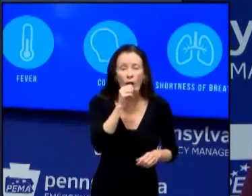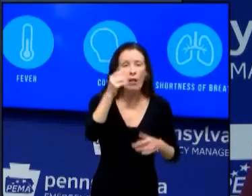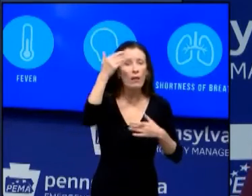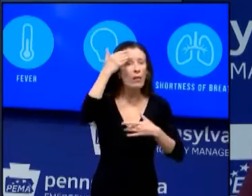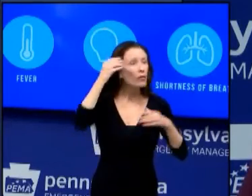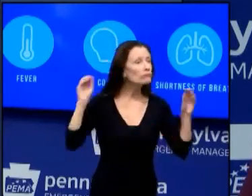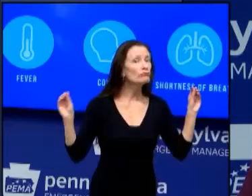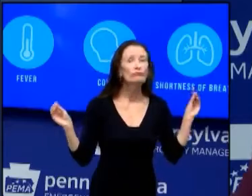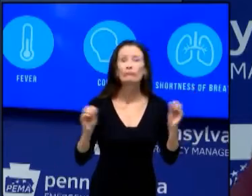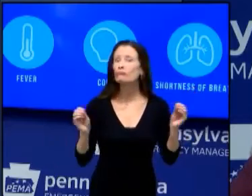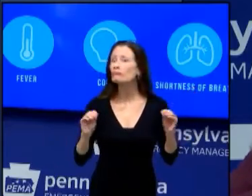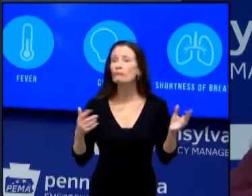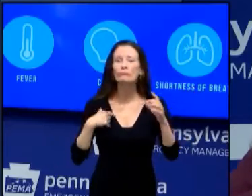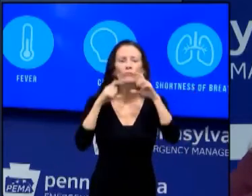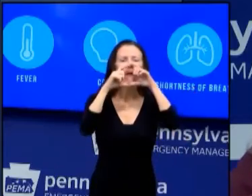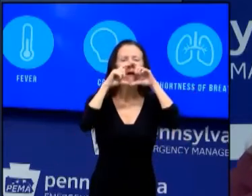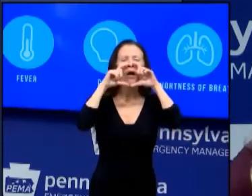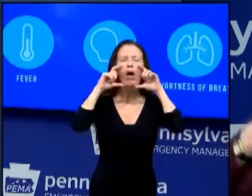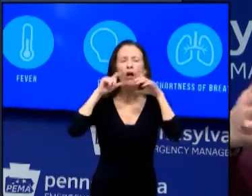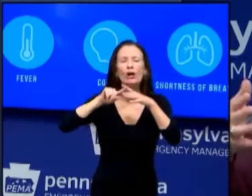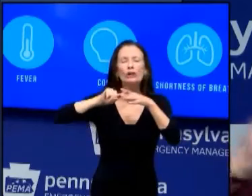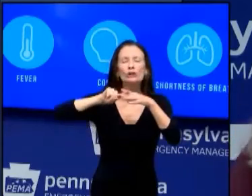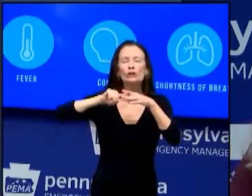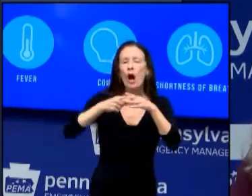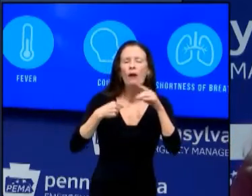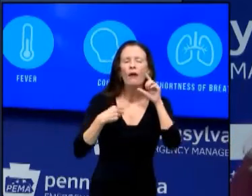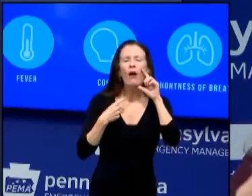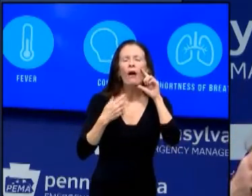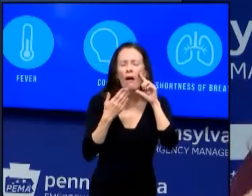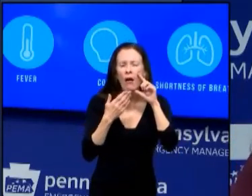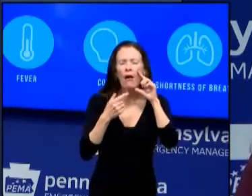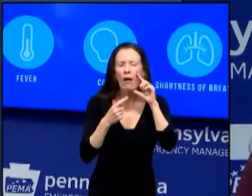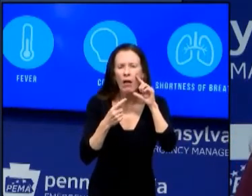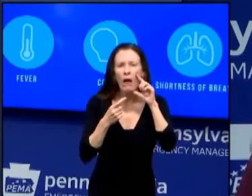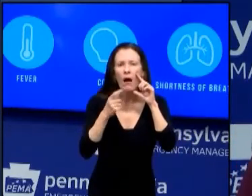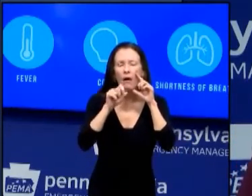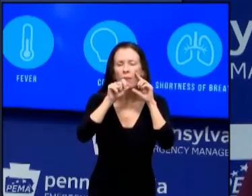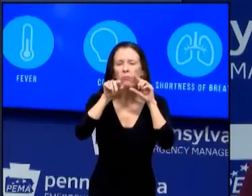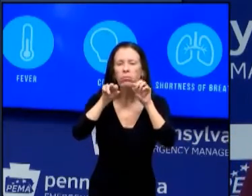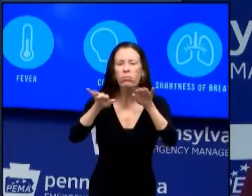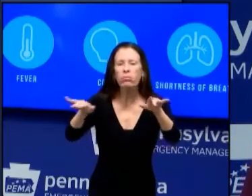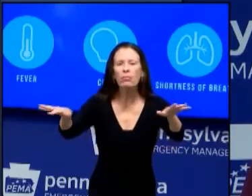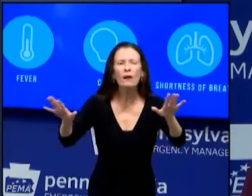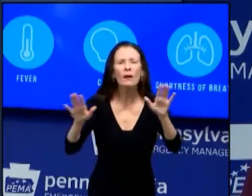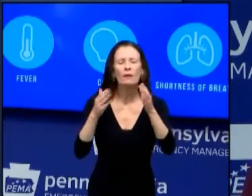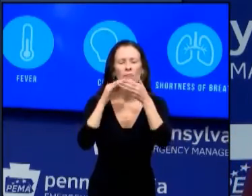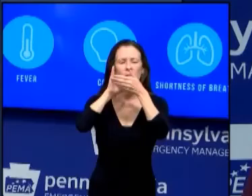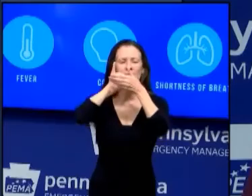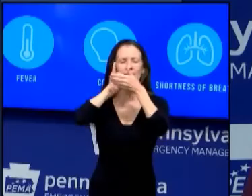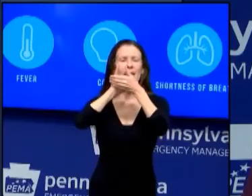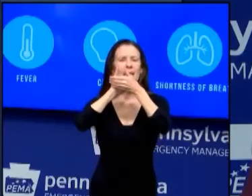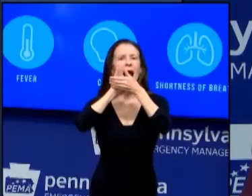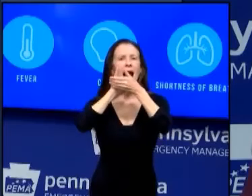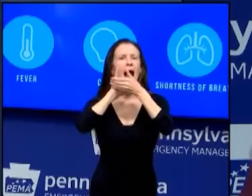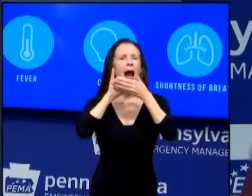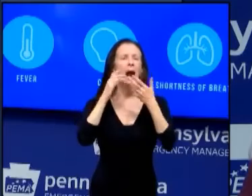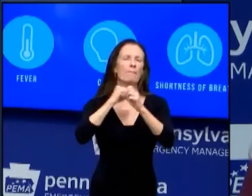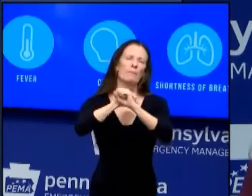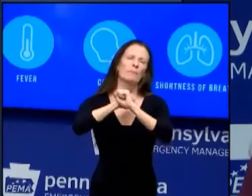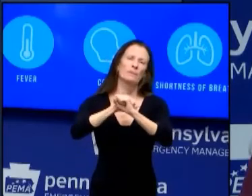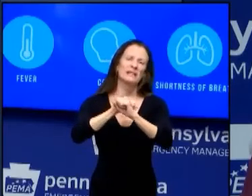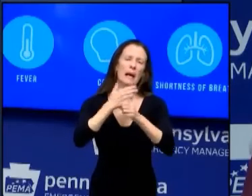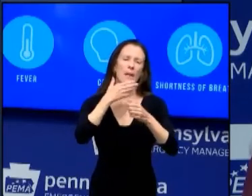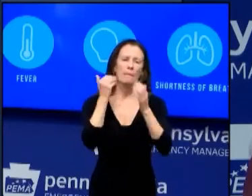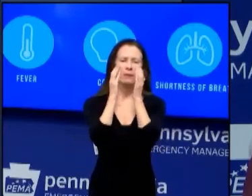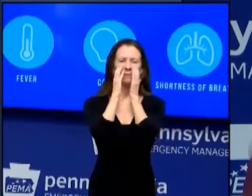sneeze on them, or in terms of aerosolization of the droplets if someone coughs and sneezes. So again, my